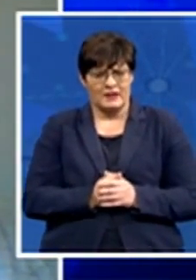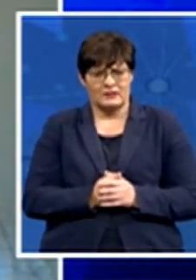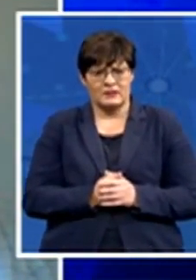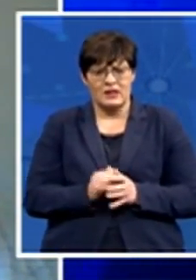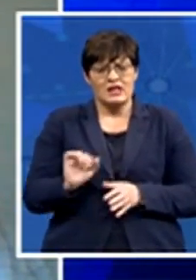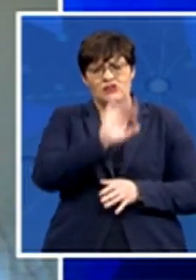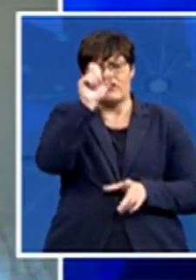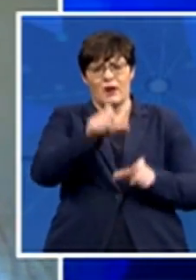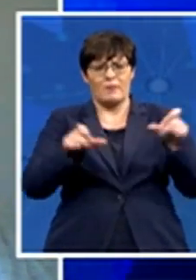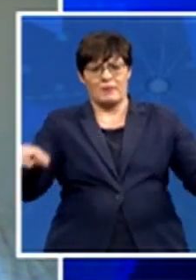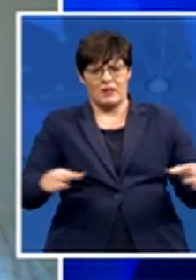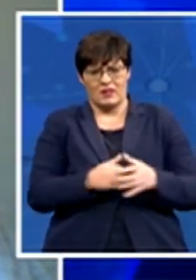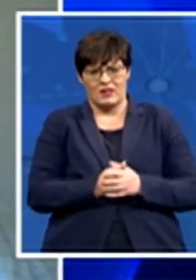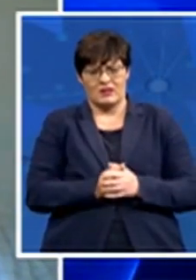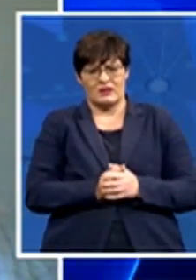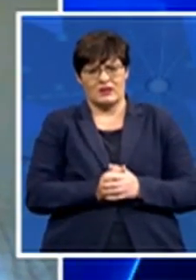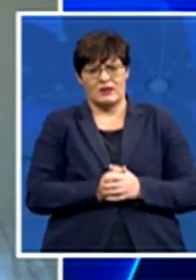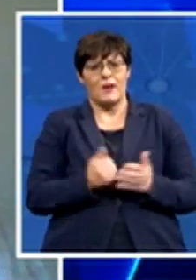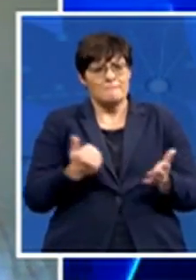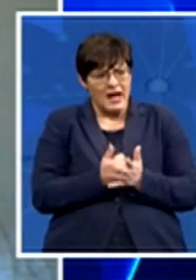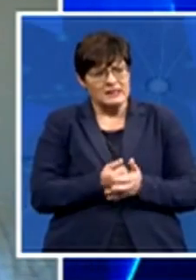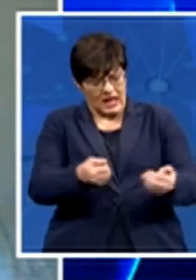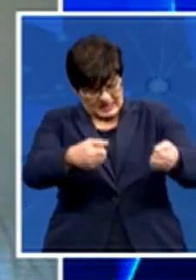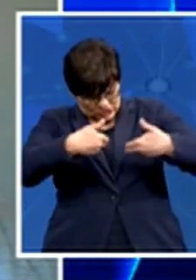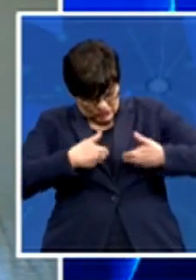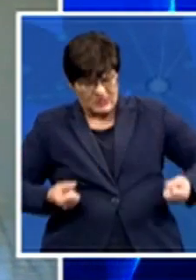by their government. So if you say people are going to